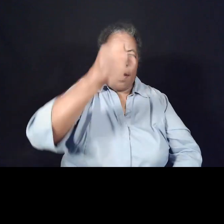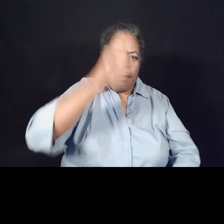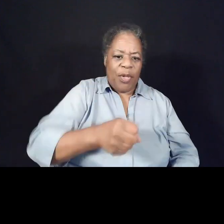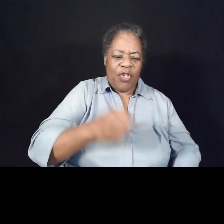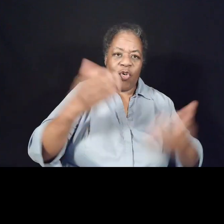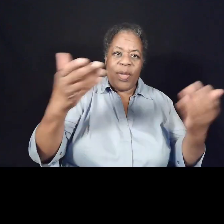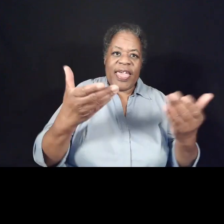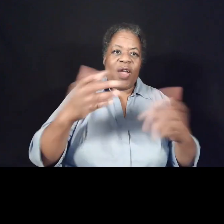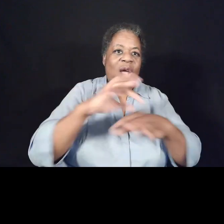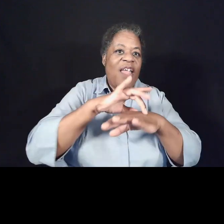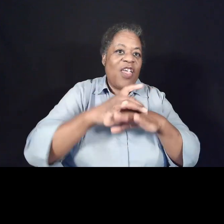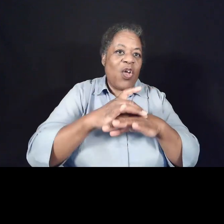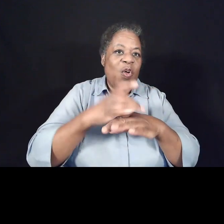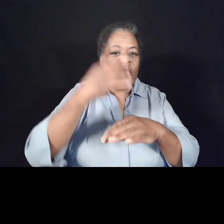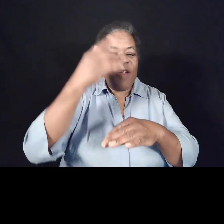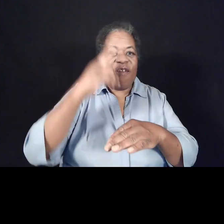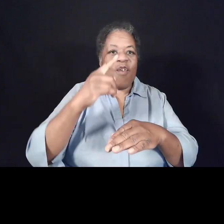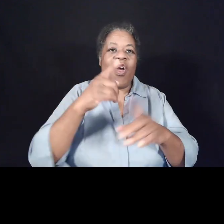a purpose.